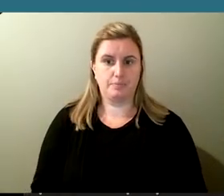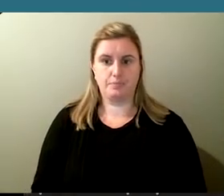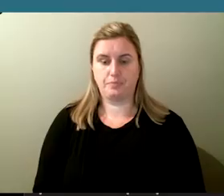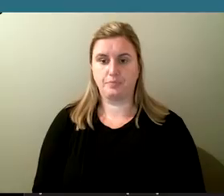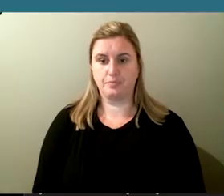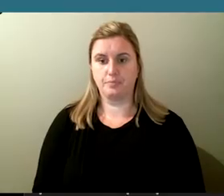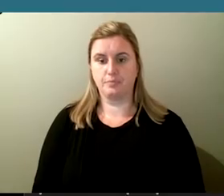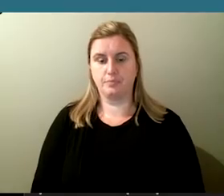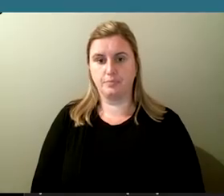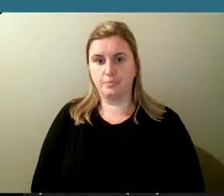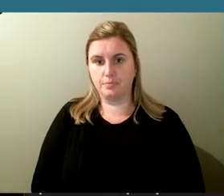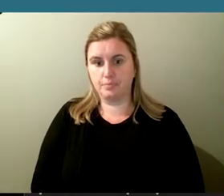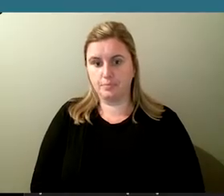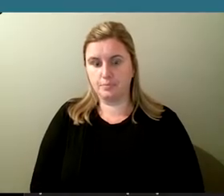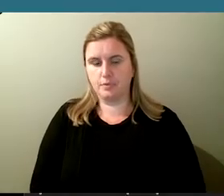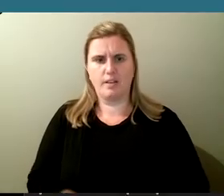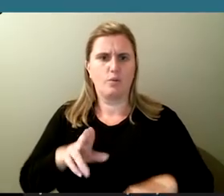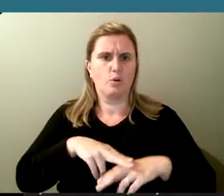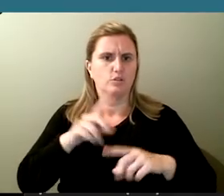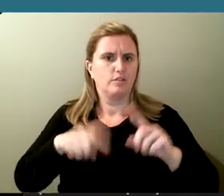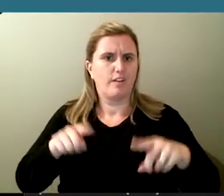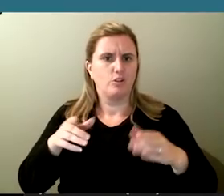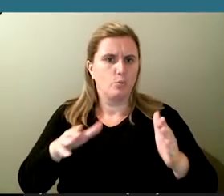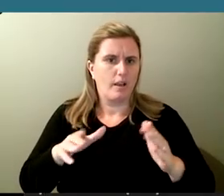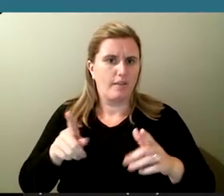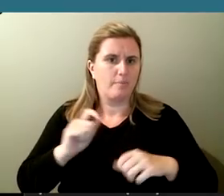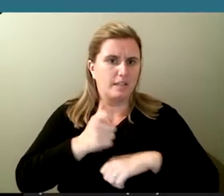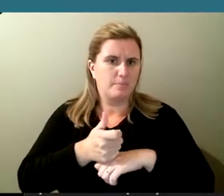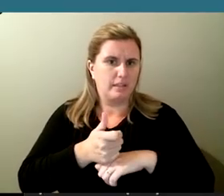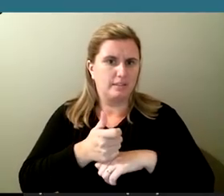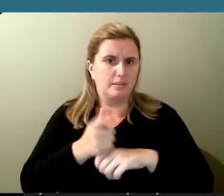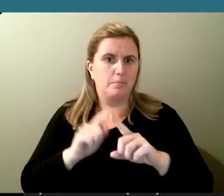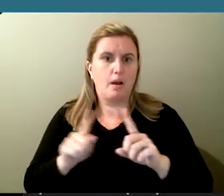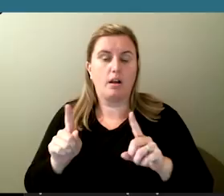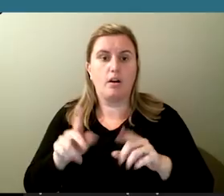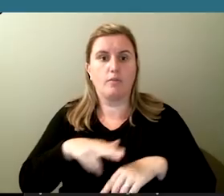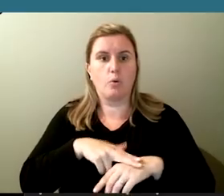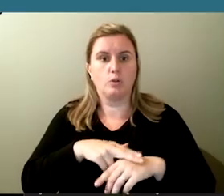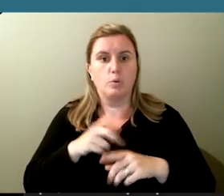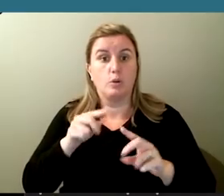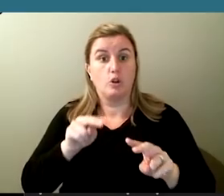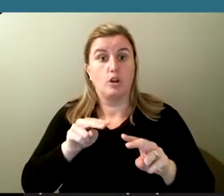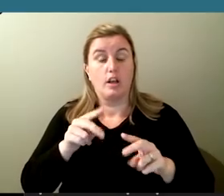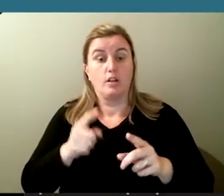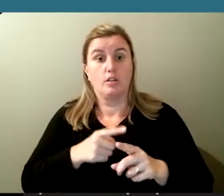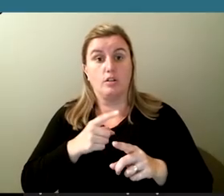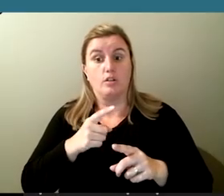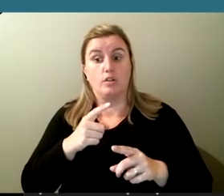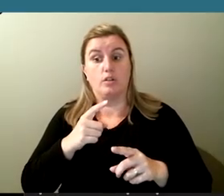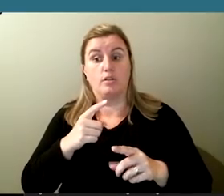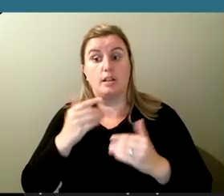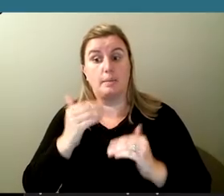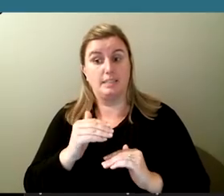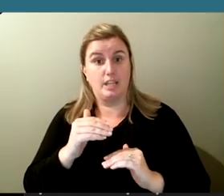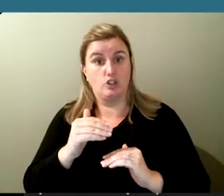mean, has been a variety of ways in which BST has been implemented, but of course, when looking at the correct implementation, there should